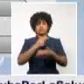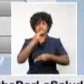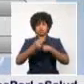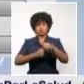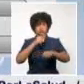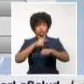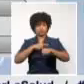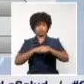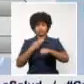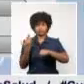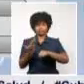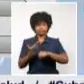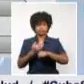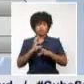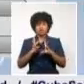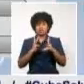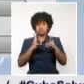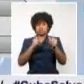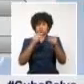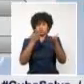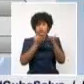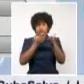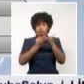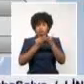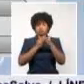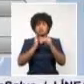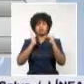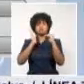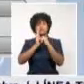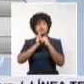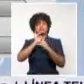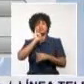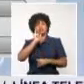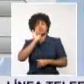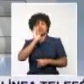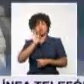This way, the country has already accumulated a total of